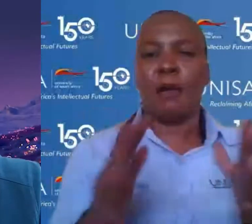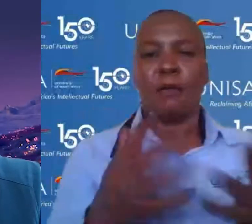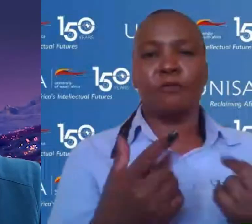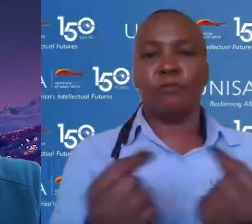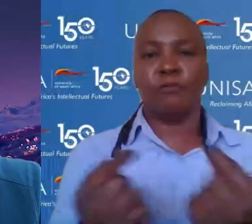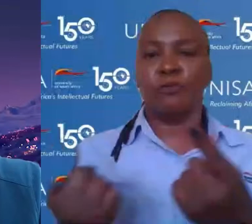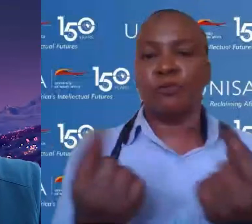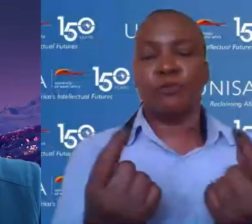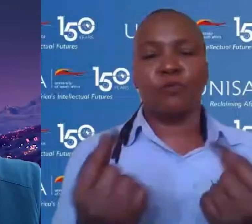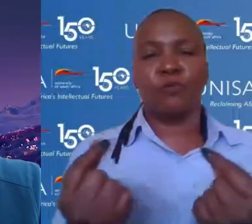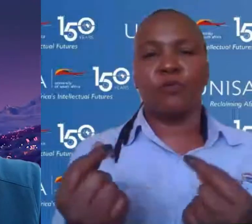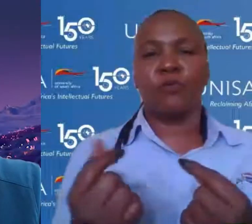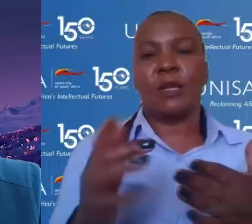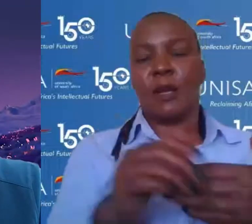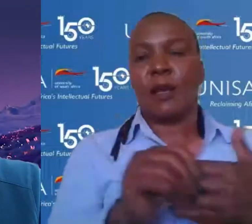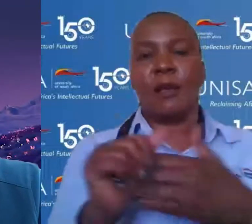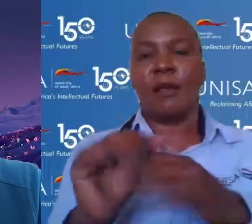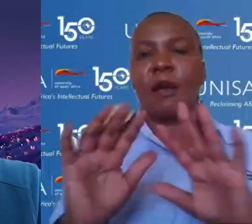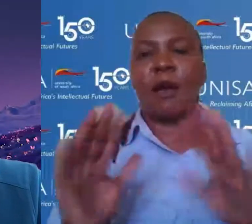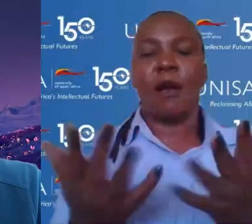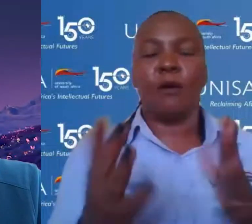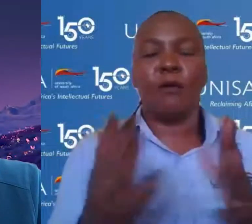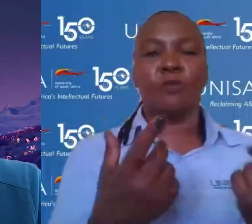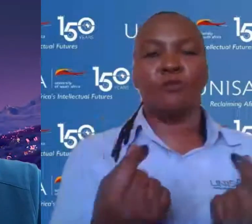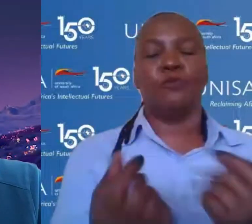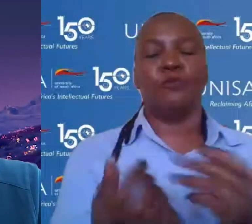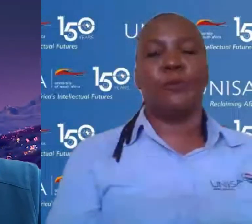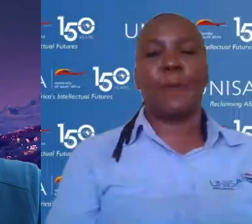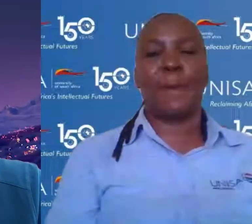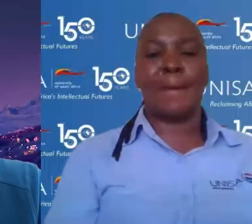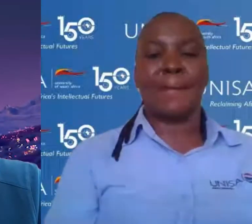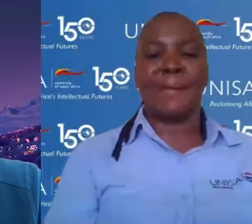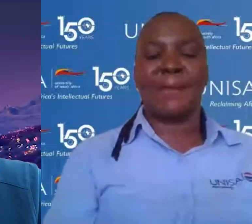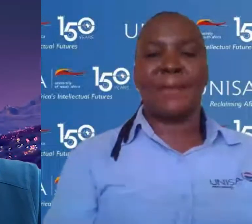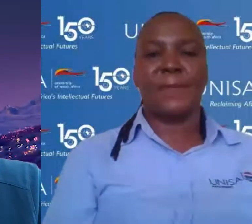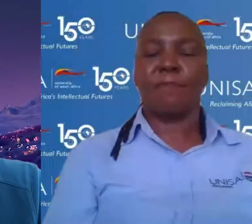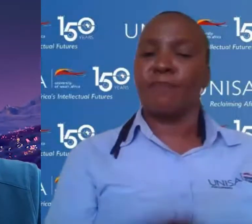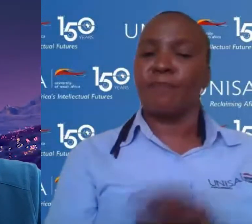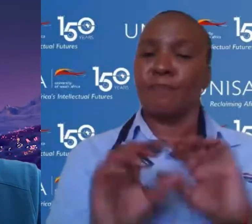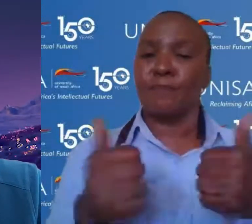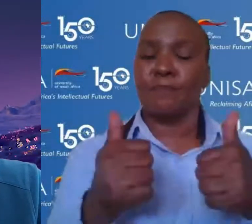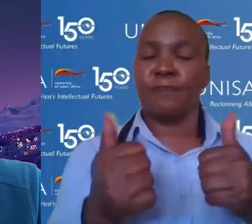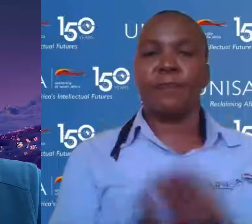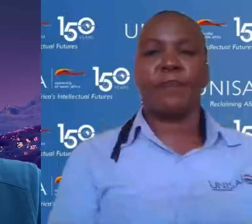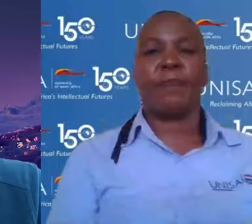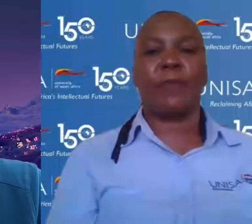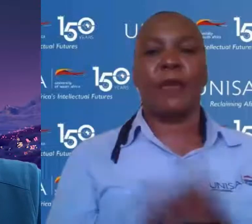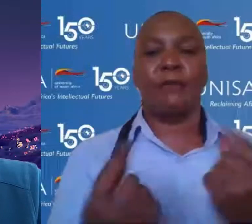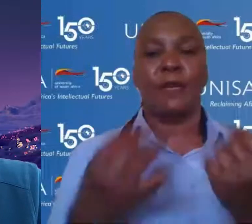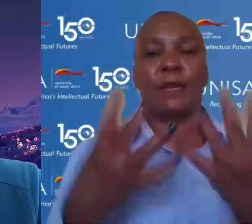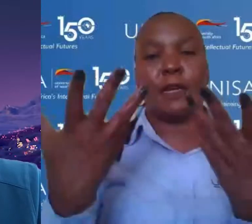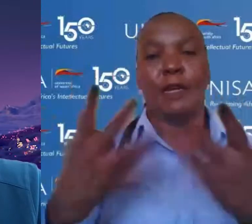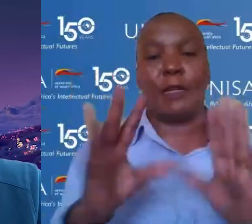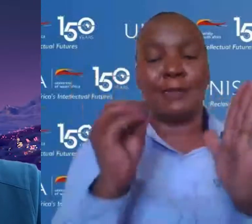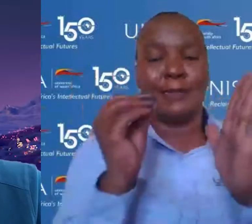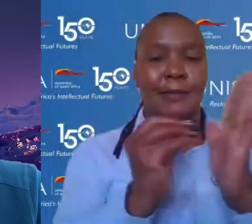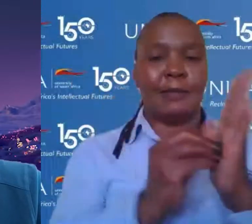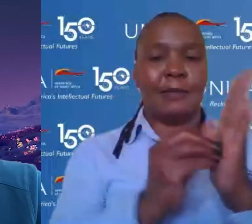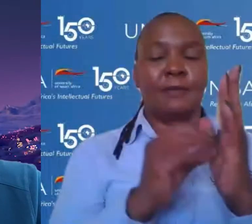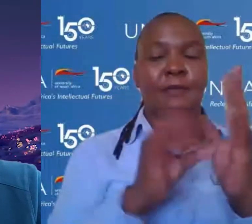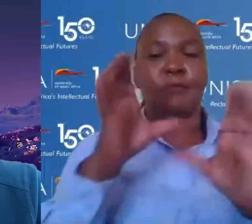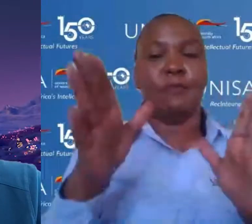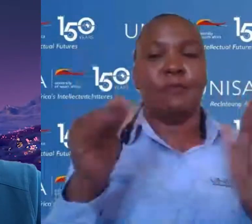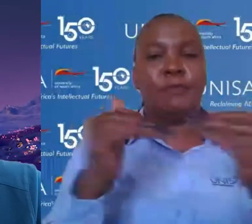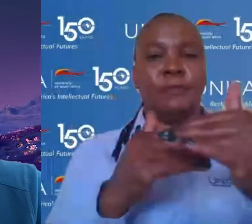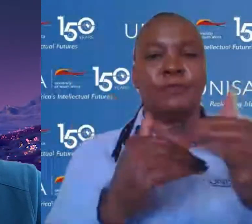guide on how you can do so. Okay, so I have done that. It's in the chat. Let